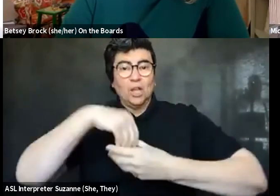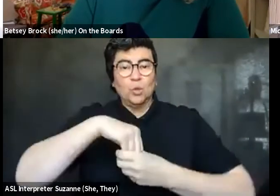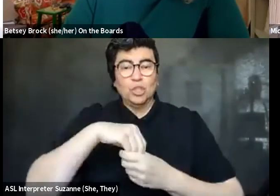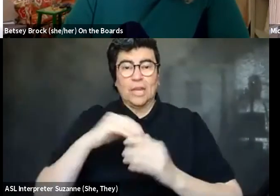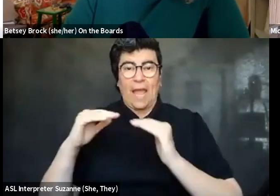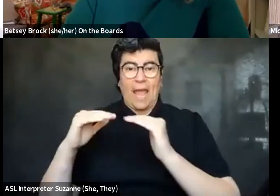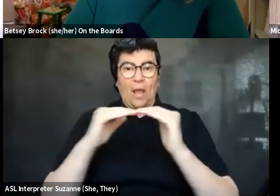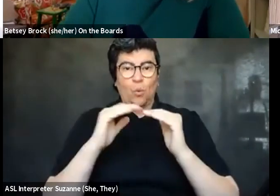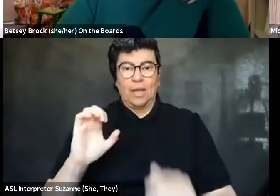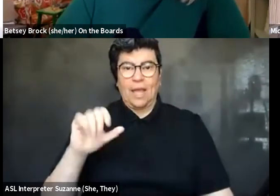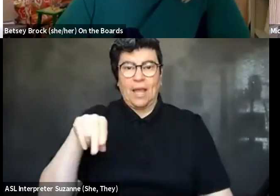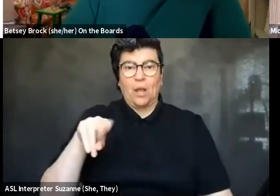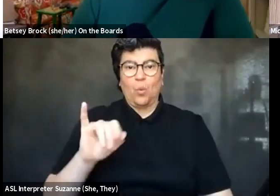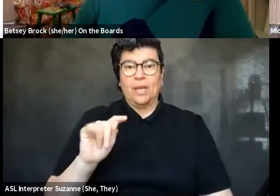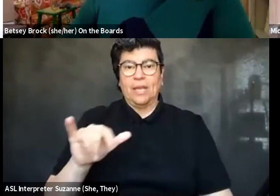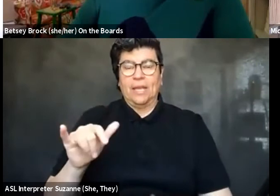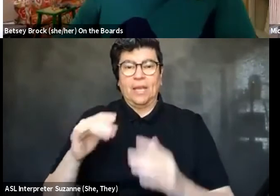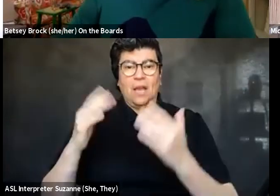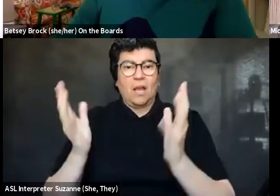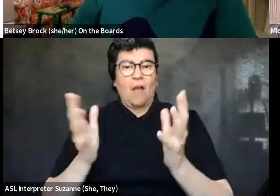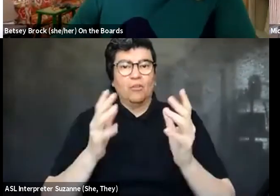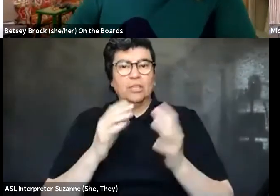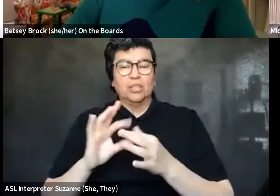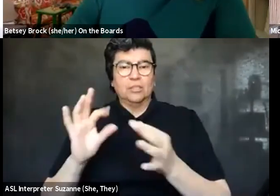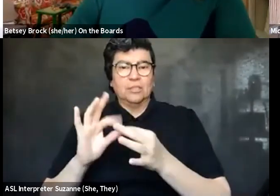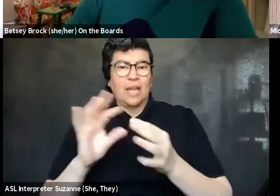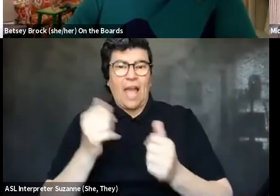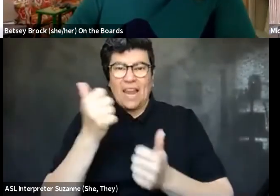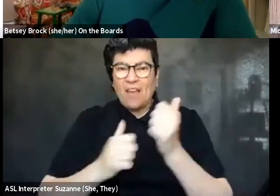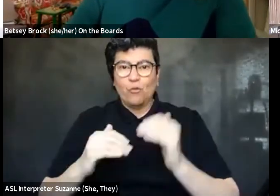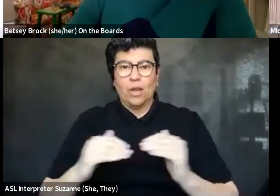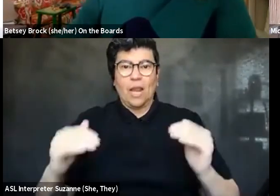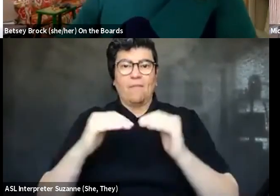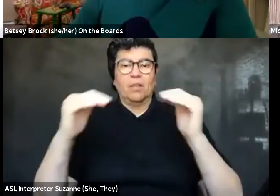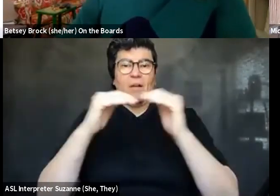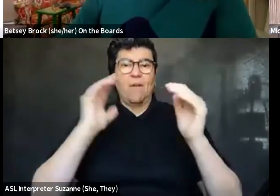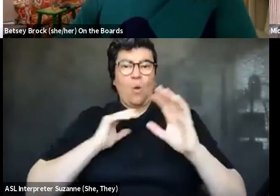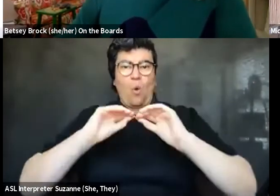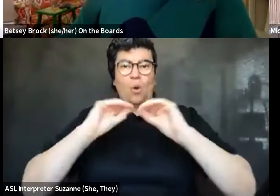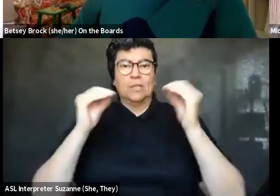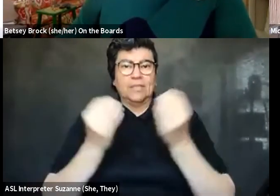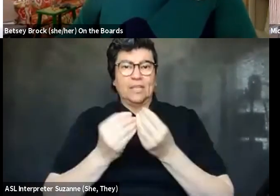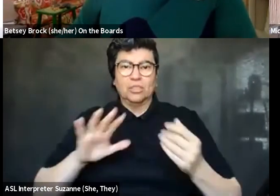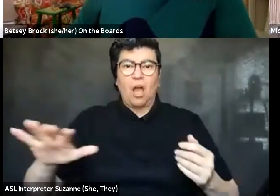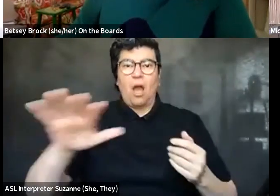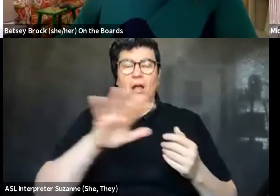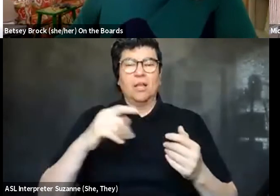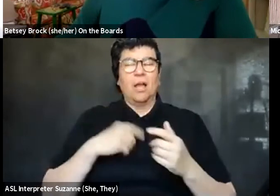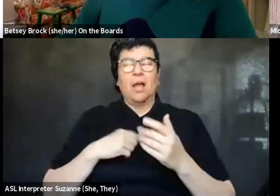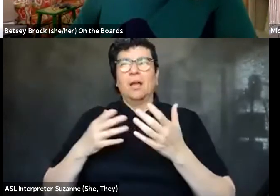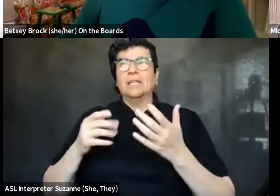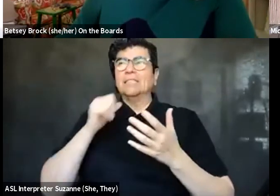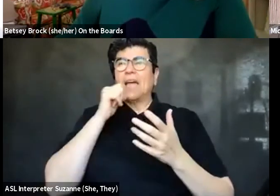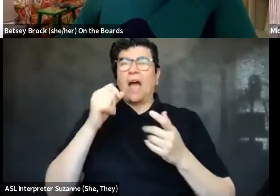equity conversations at every level of our organizations as part of a way to not just get out